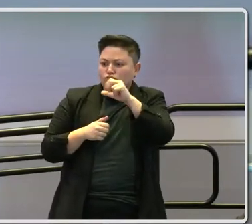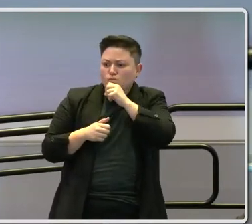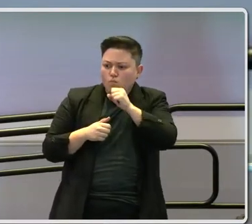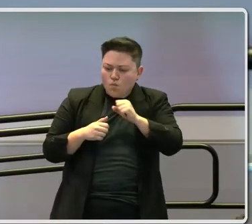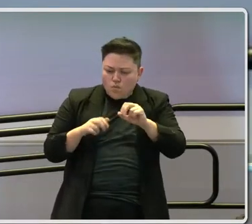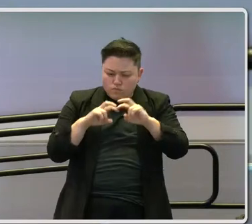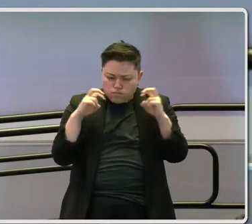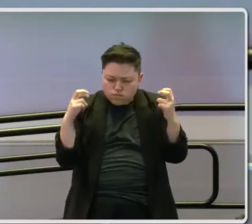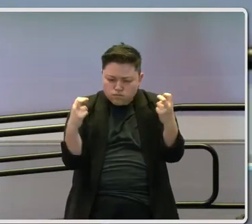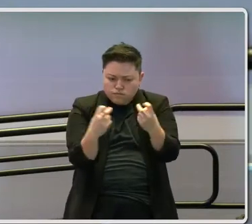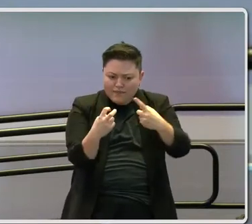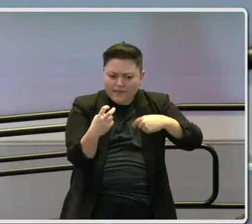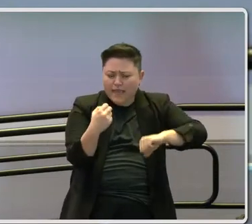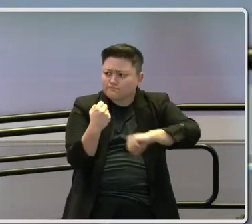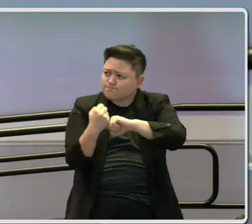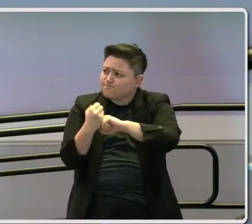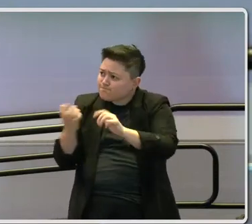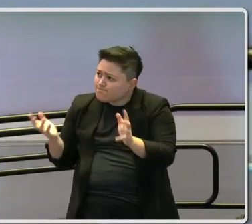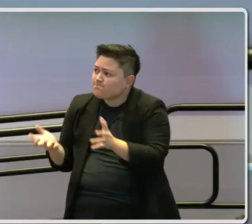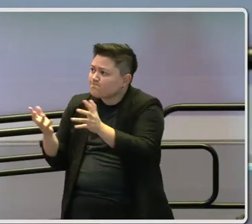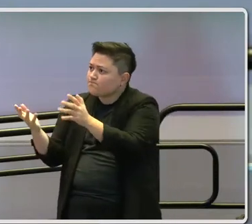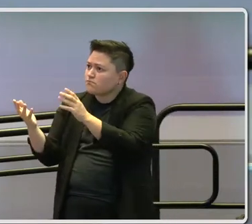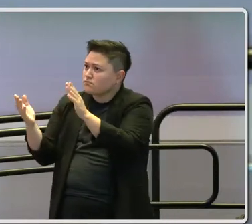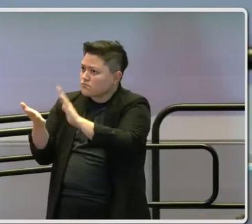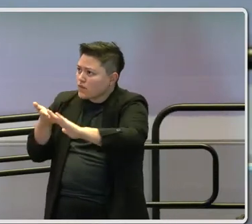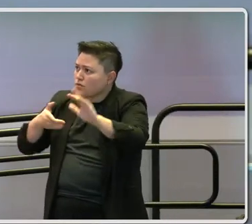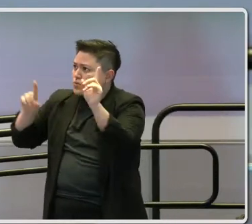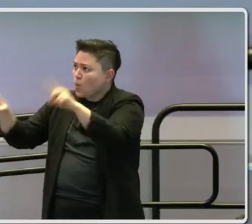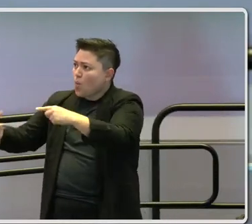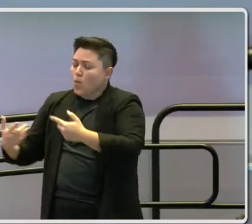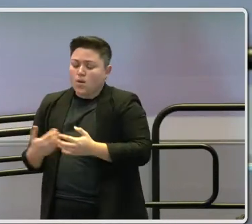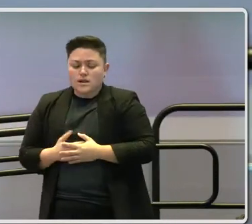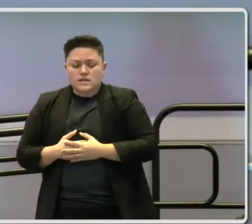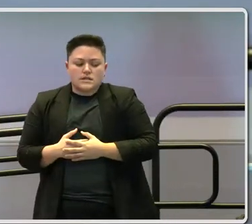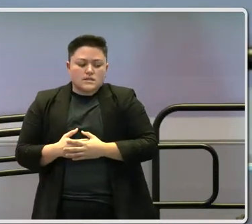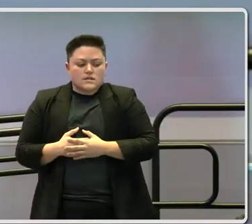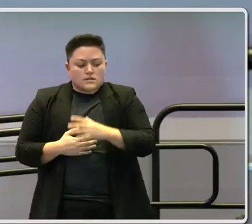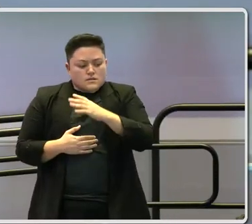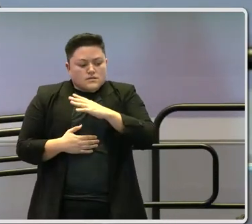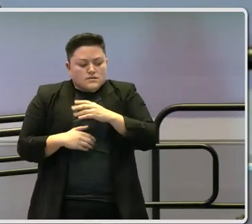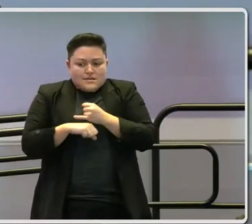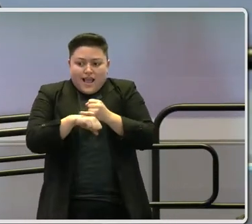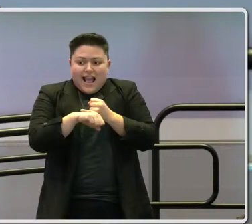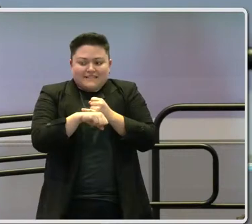me to pursue higher education. I ventured to get off the rock,